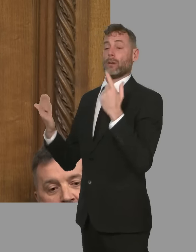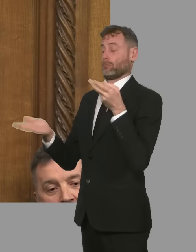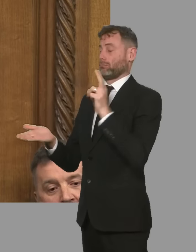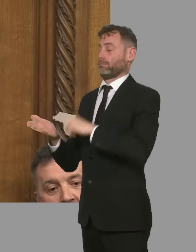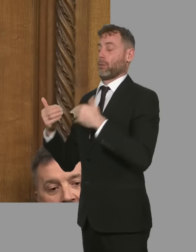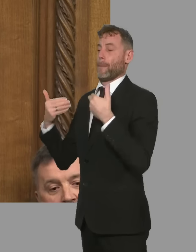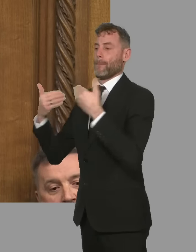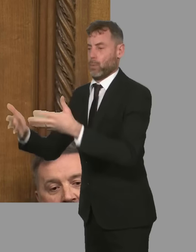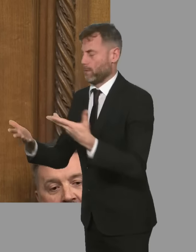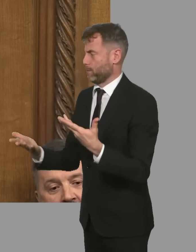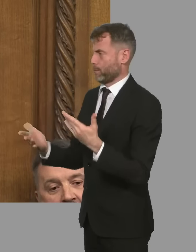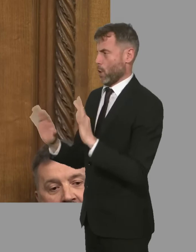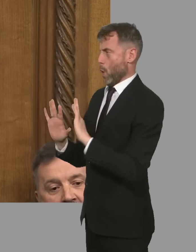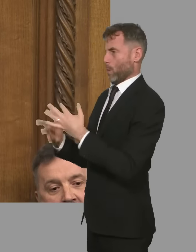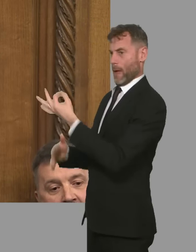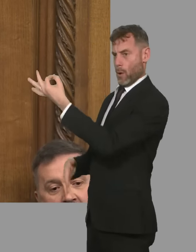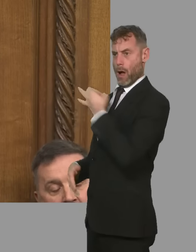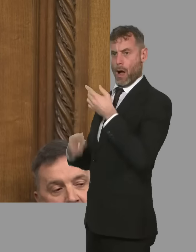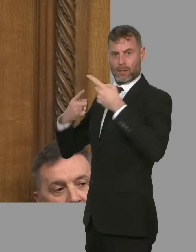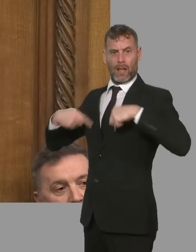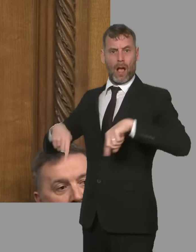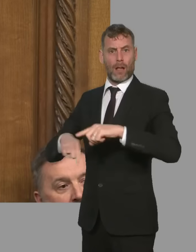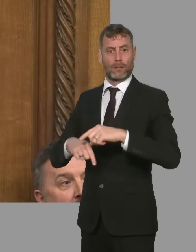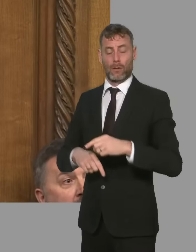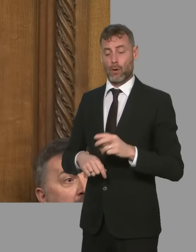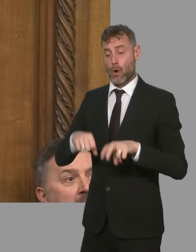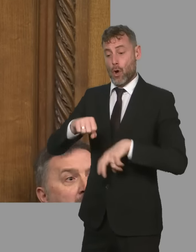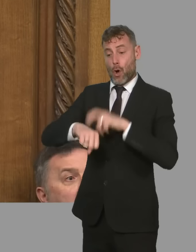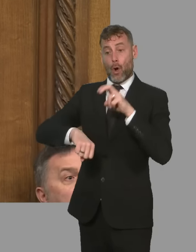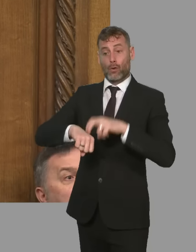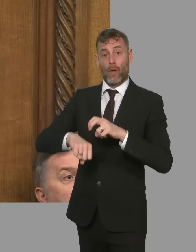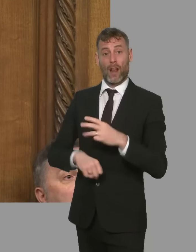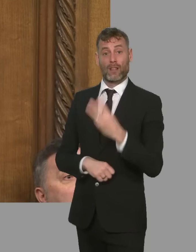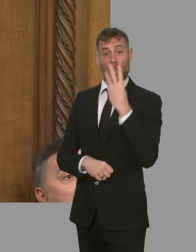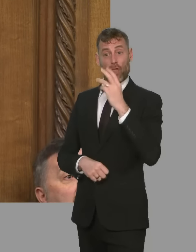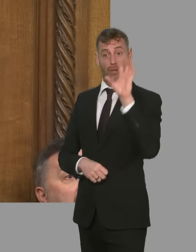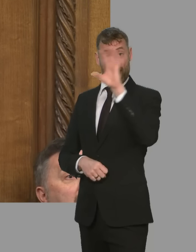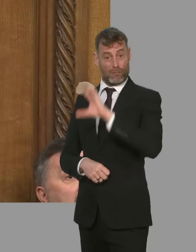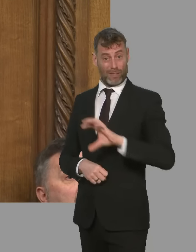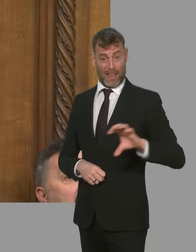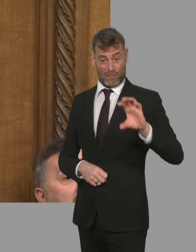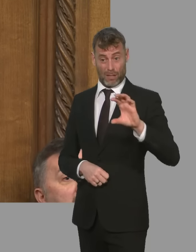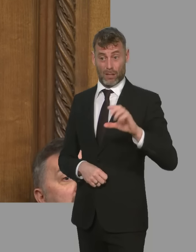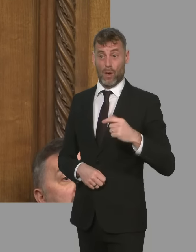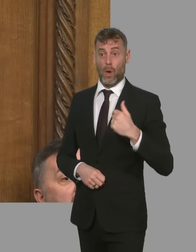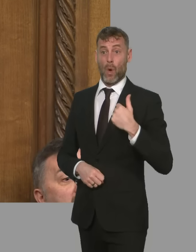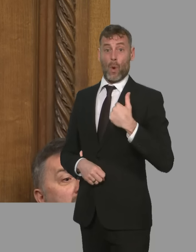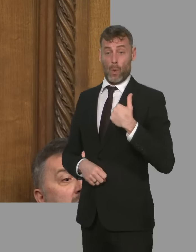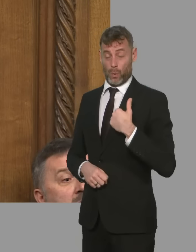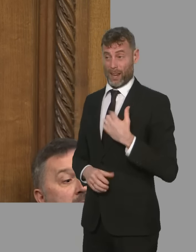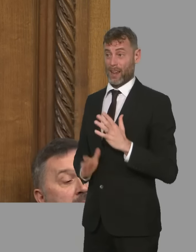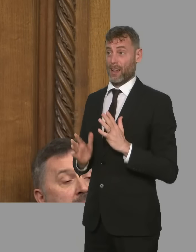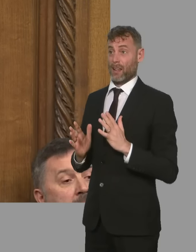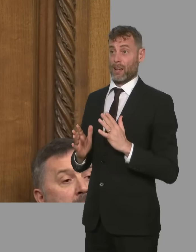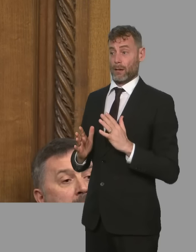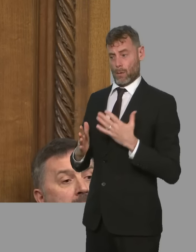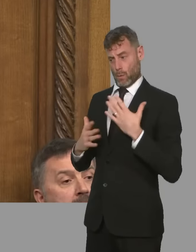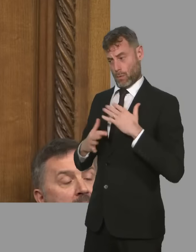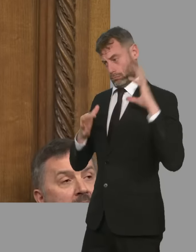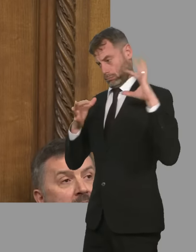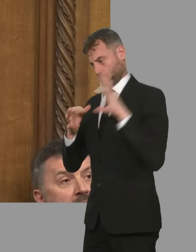is subject to foreign jurisdiction. That is constitutional change without consent. And more than that,